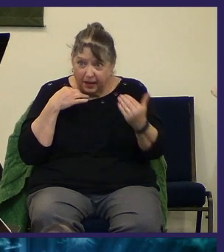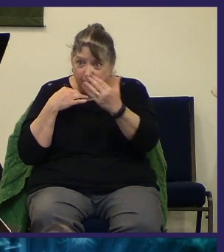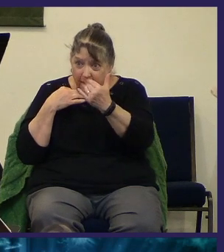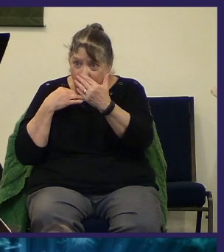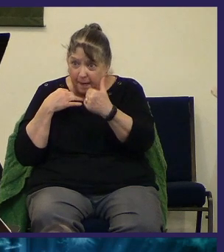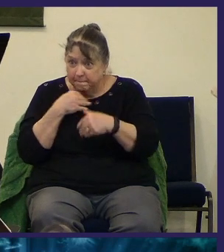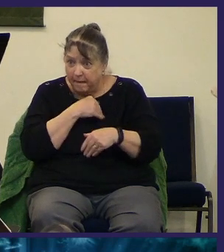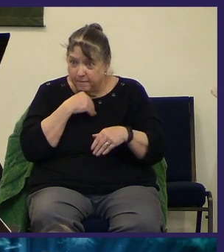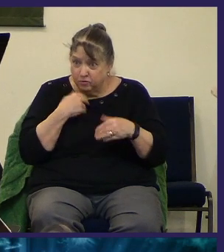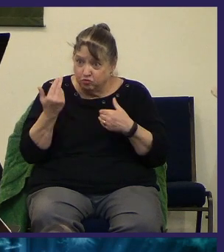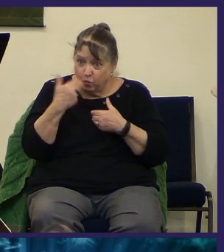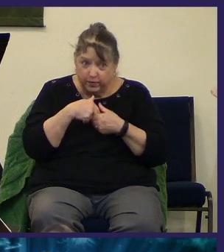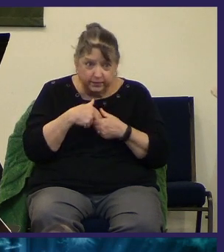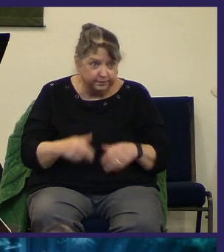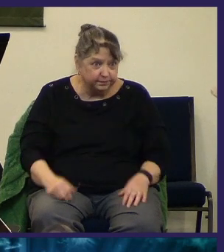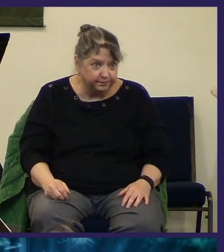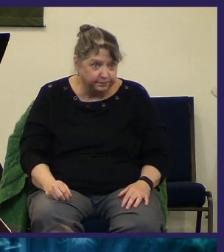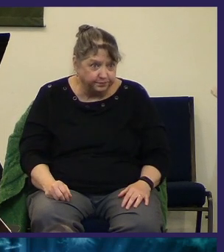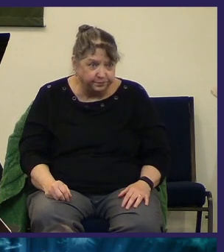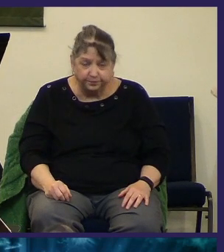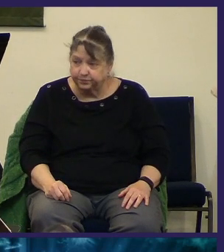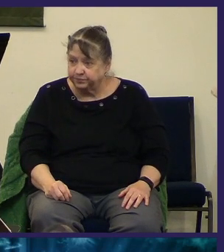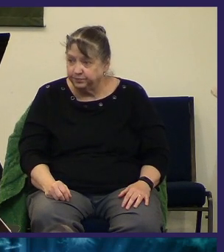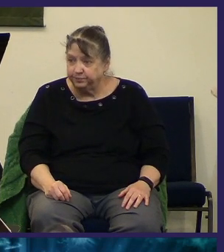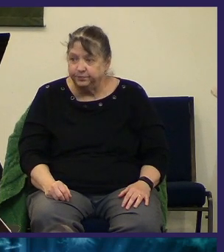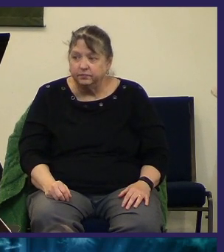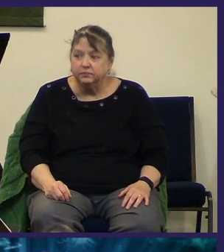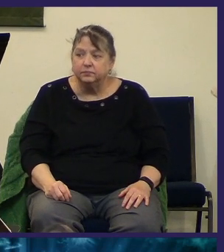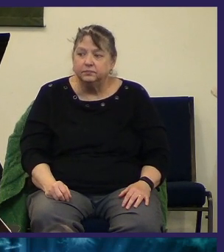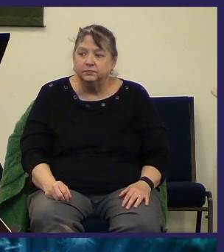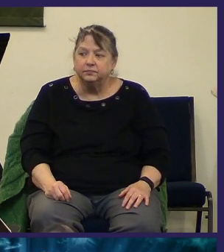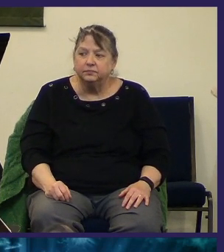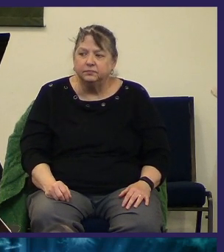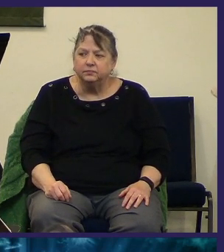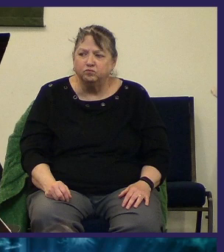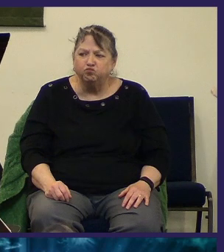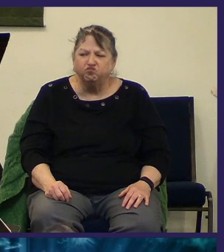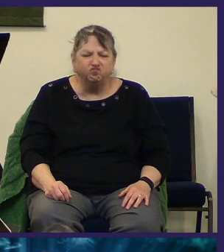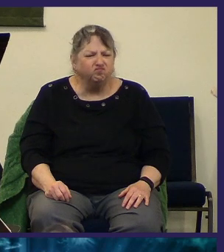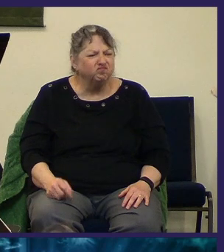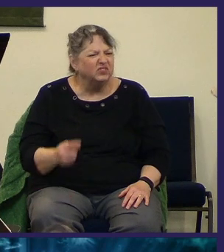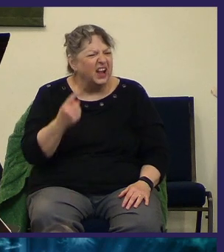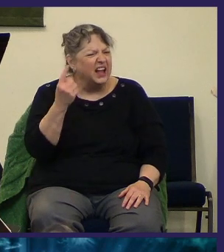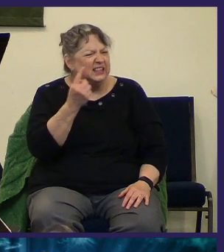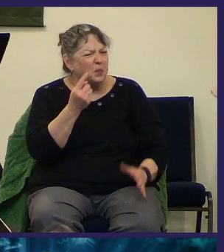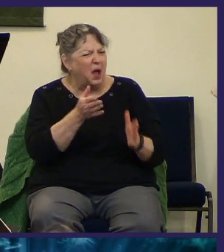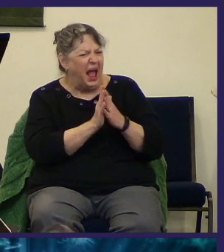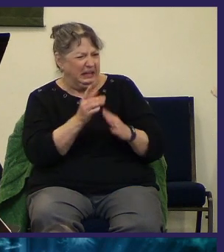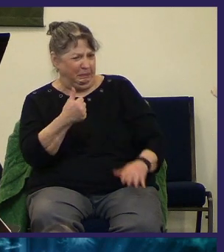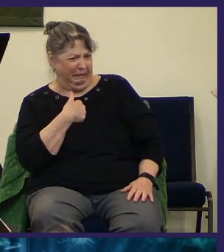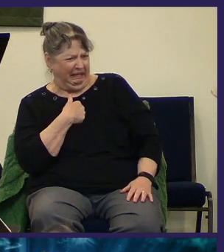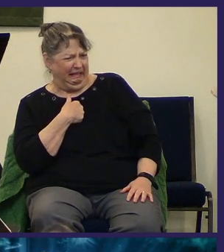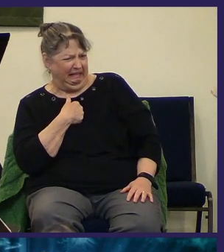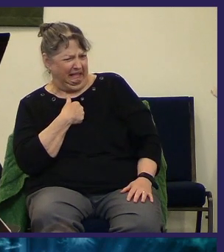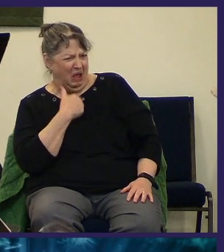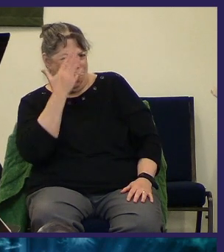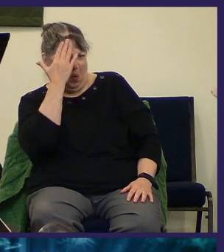someone asked me one time why did you become a gideon